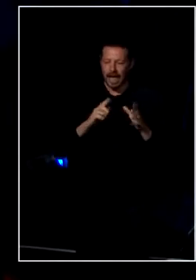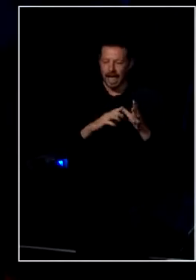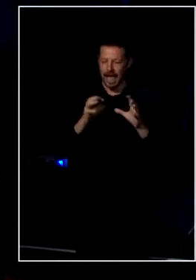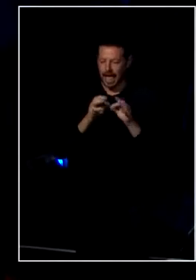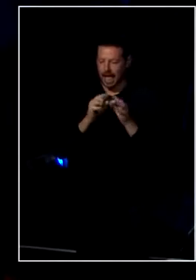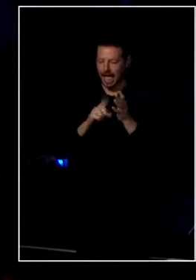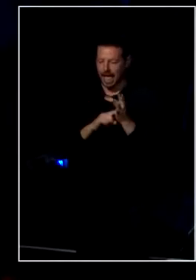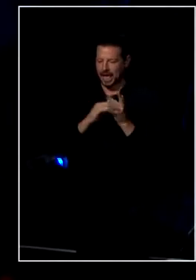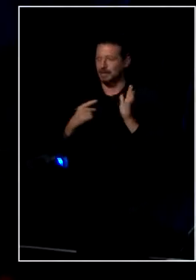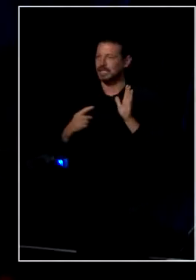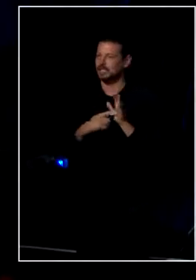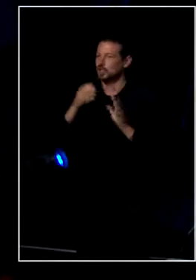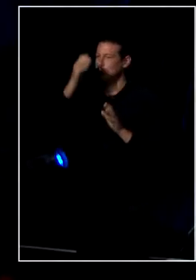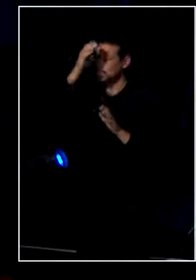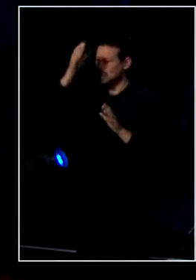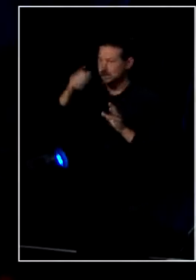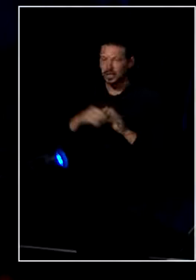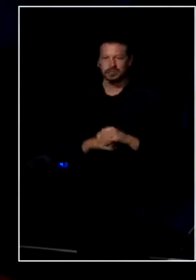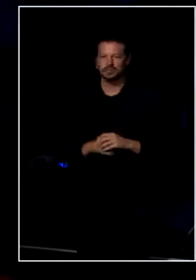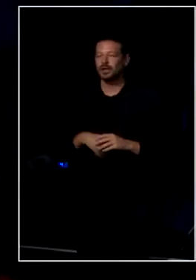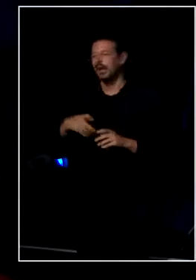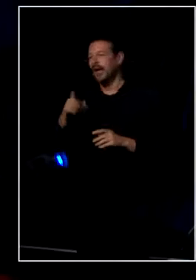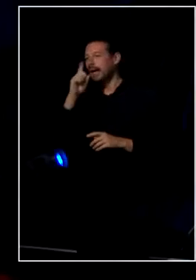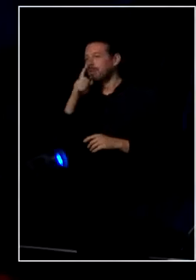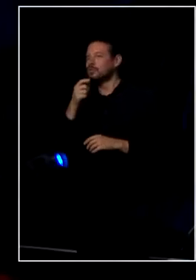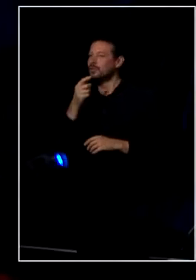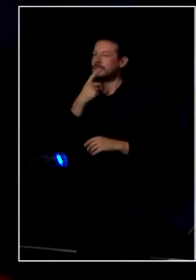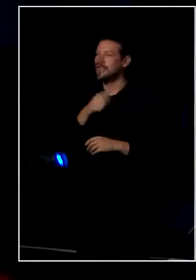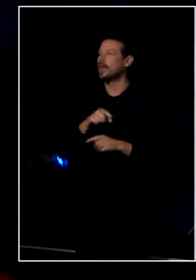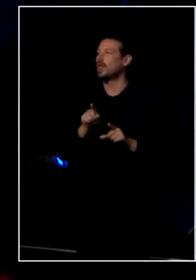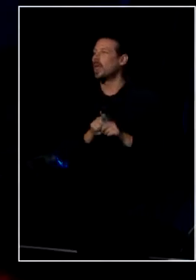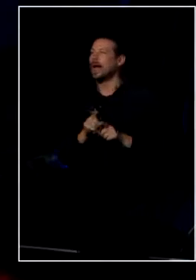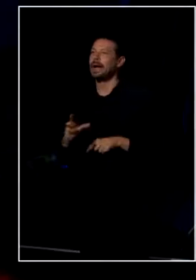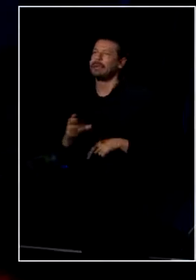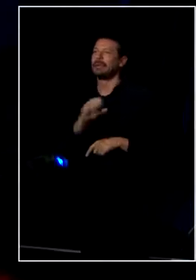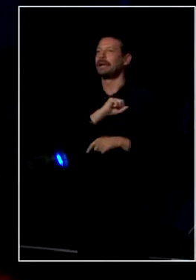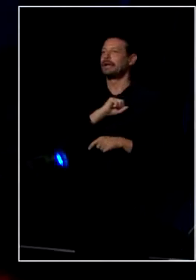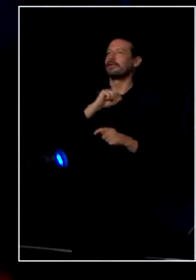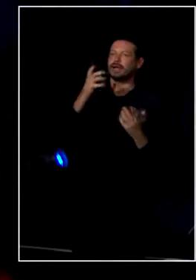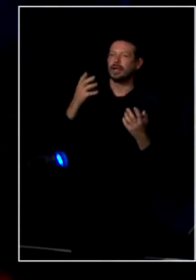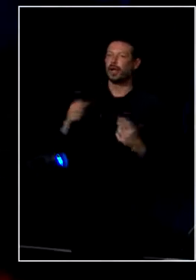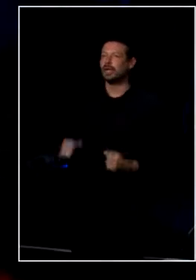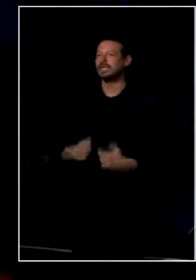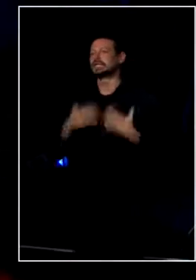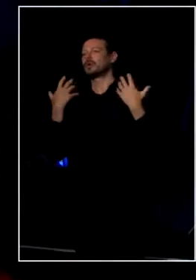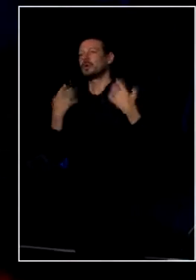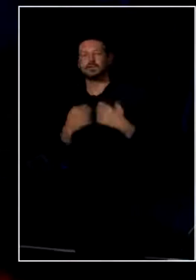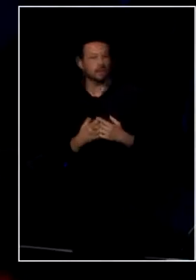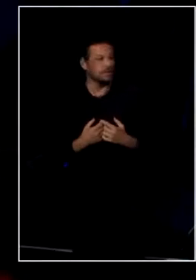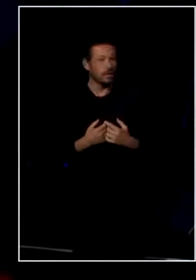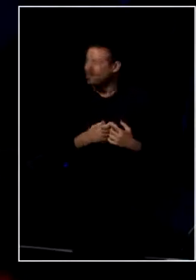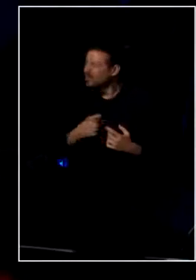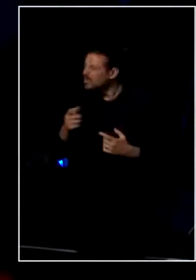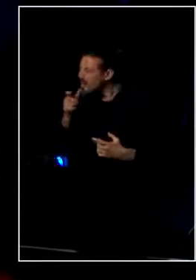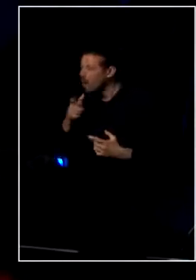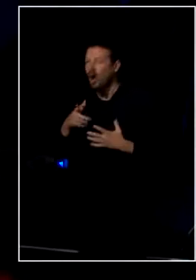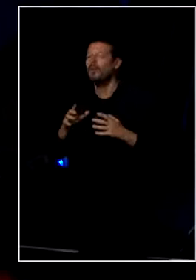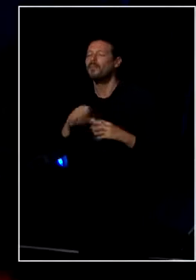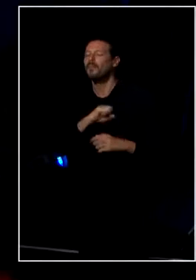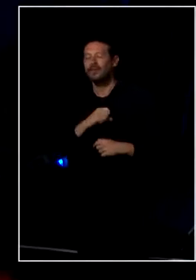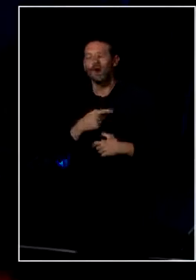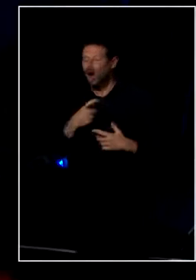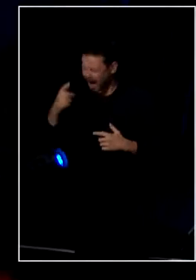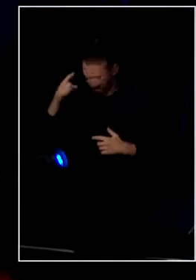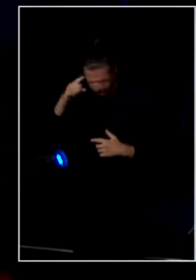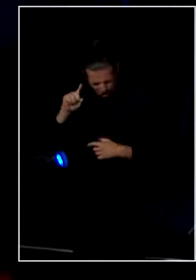Mm-hmm. The use of words like bravery and inspiration. What does bravery mean? Bravery. So when people say, oh, you're so brave. Brave. And, I thought